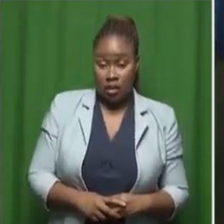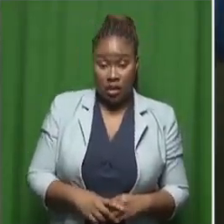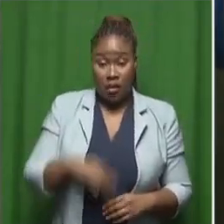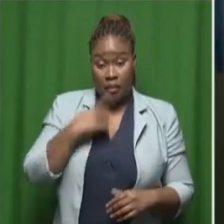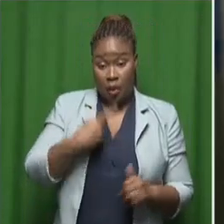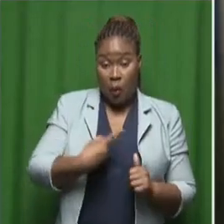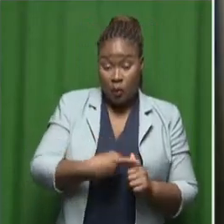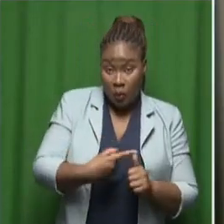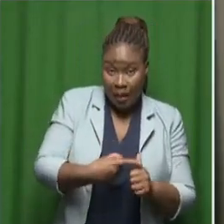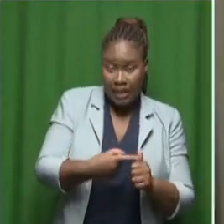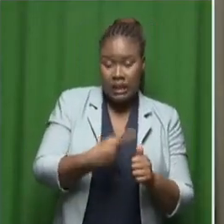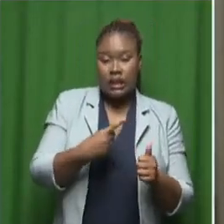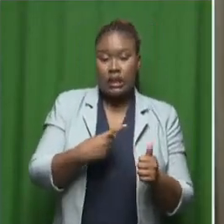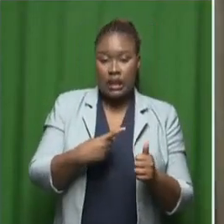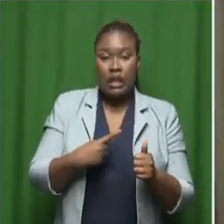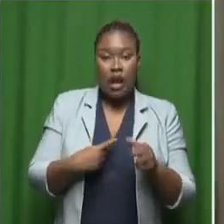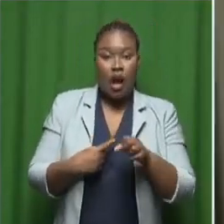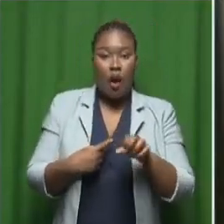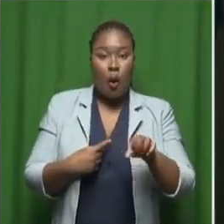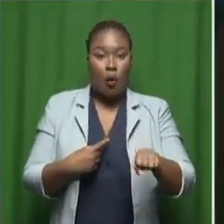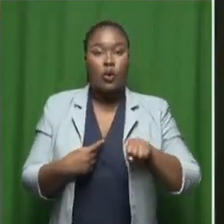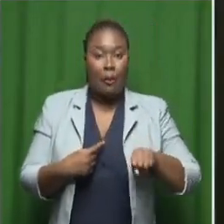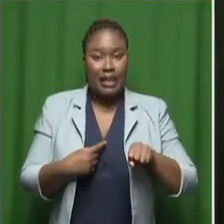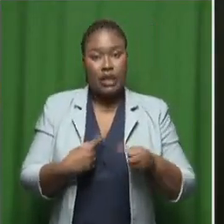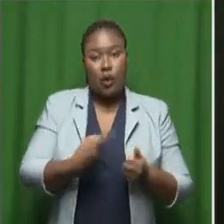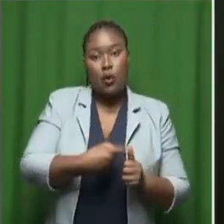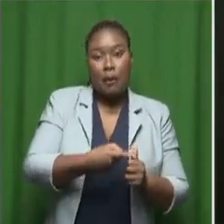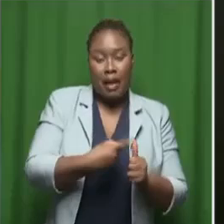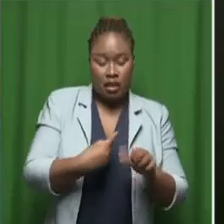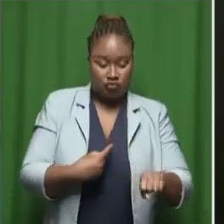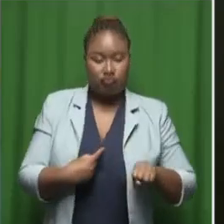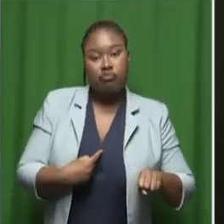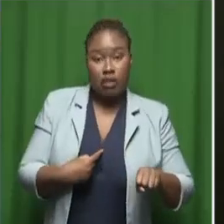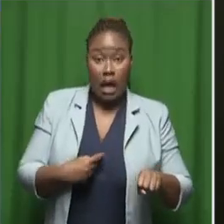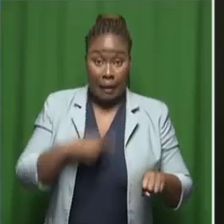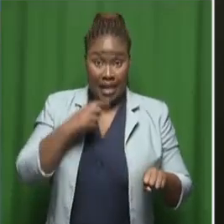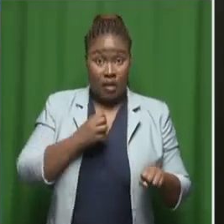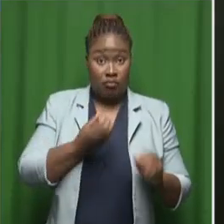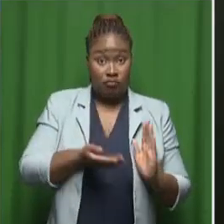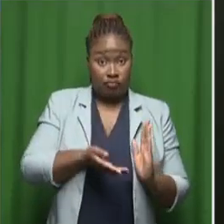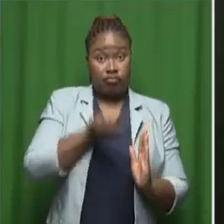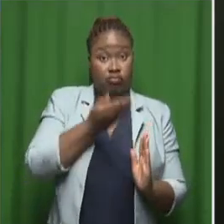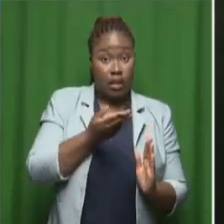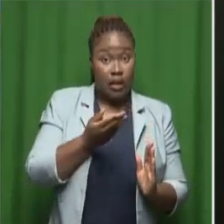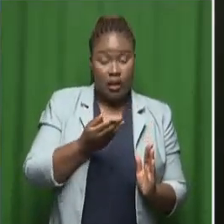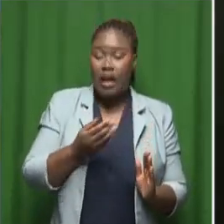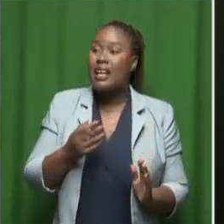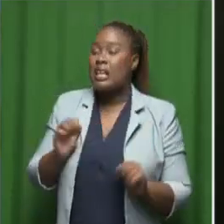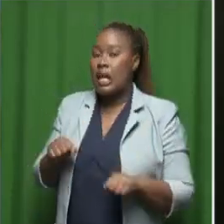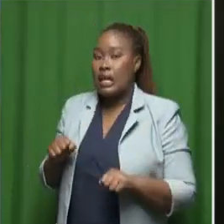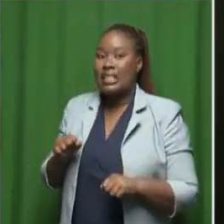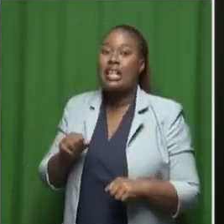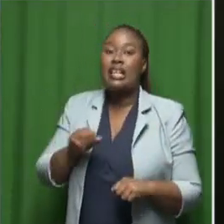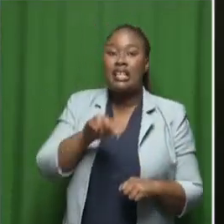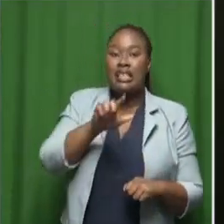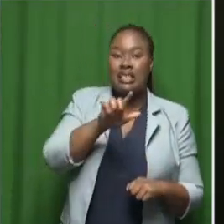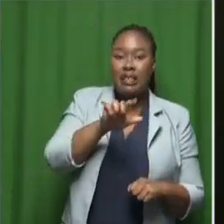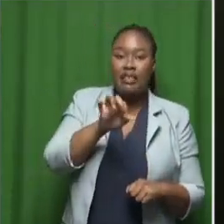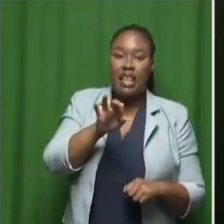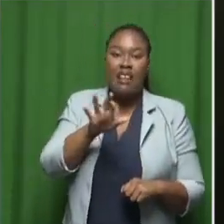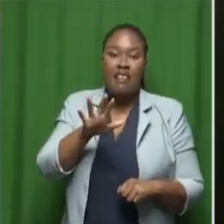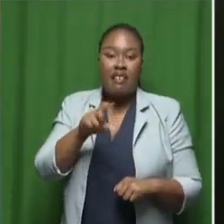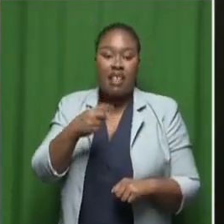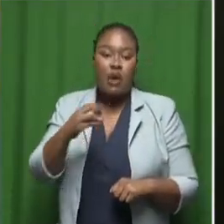automatic transmission as well. So I would imagine that would cost slightly more. Yes, the automatic one, you're looking at a